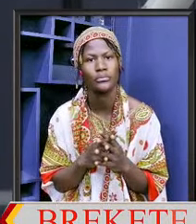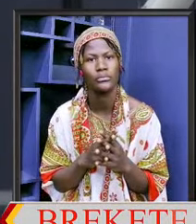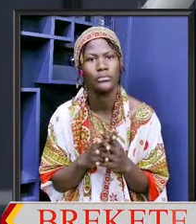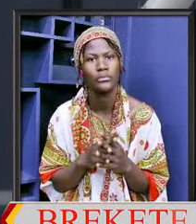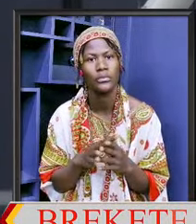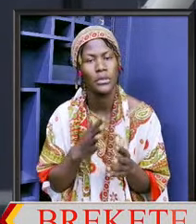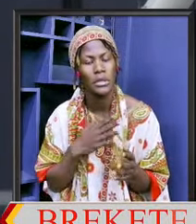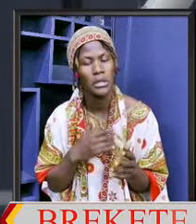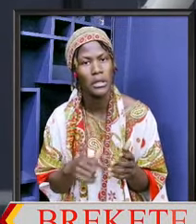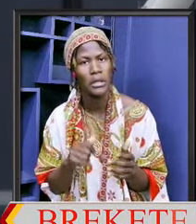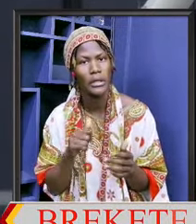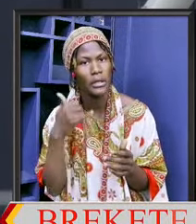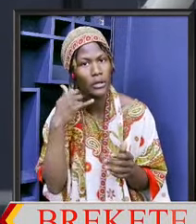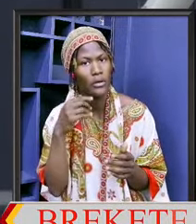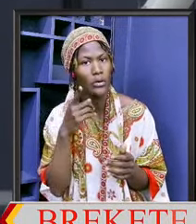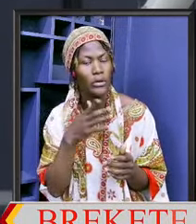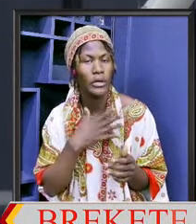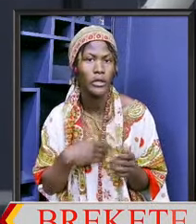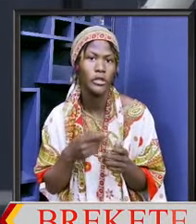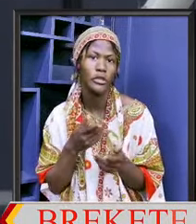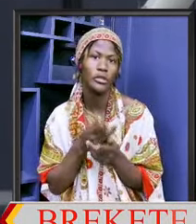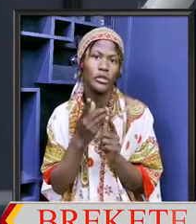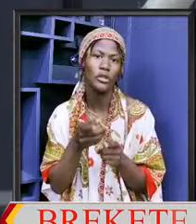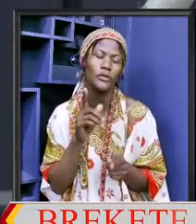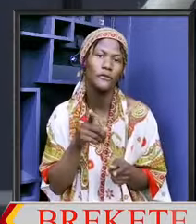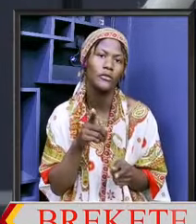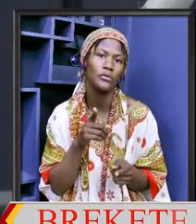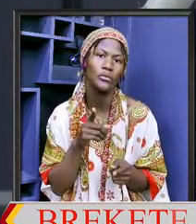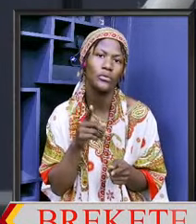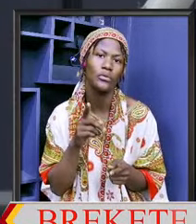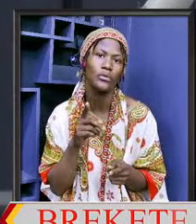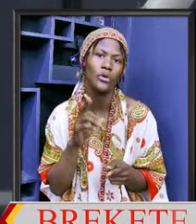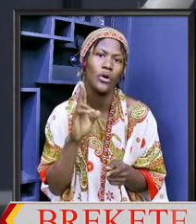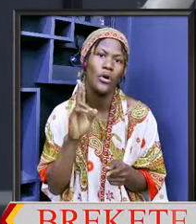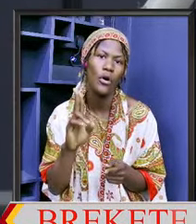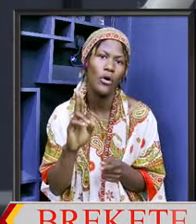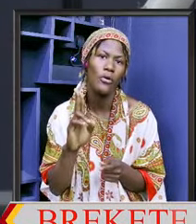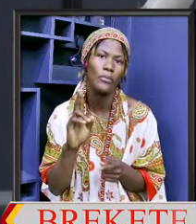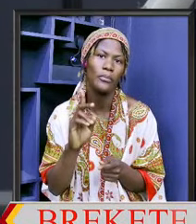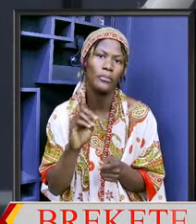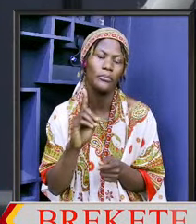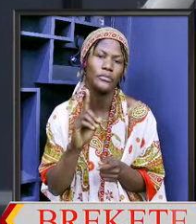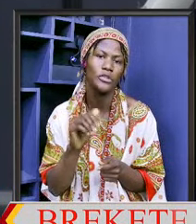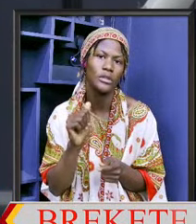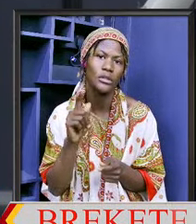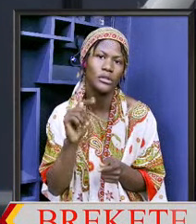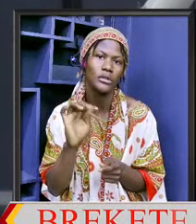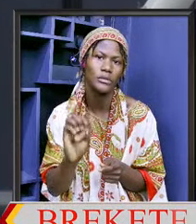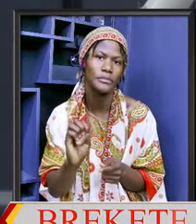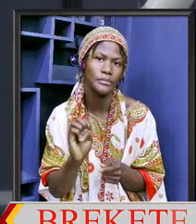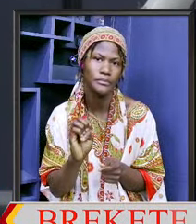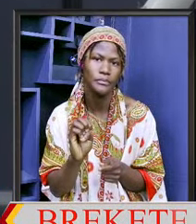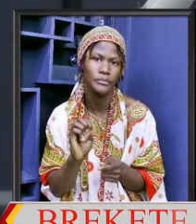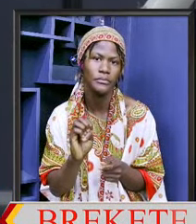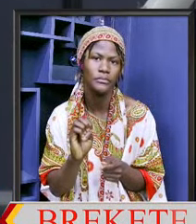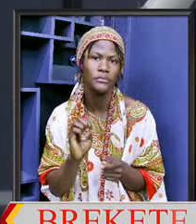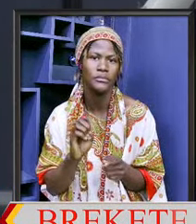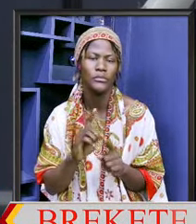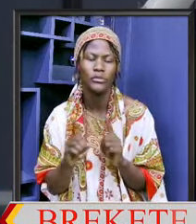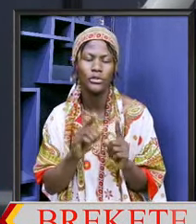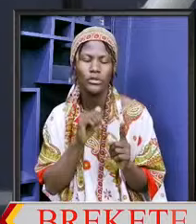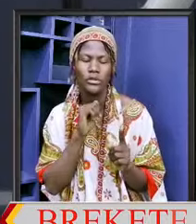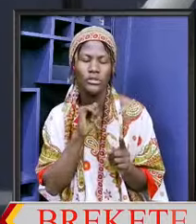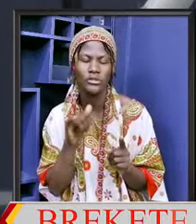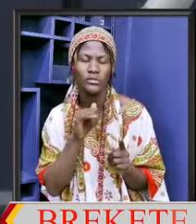you, give you update. Because now I immediately call Madame Dutin. You know, it's 5 minutes. The guy